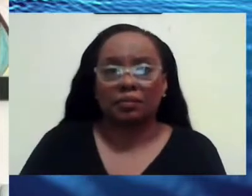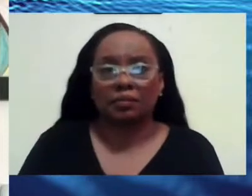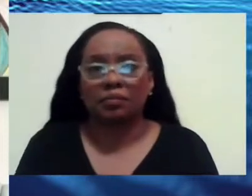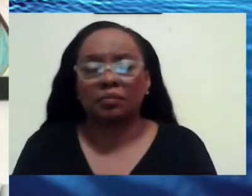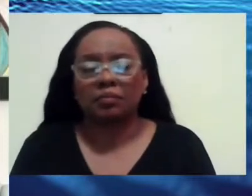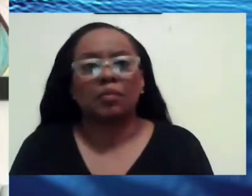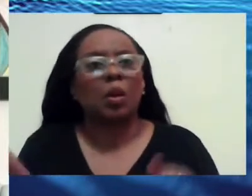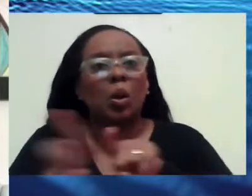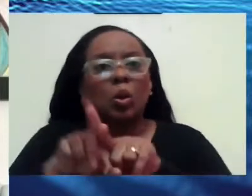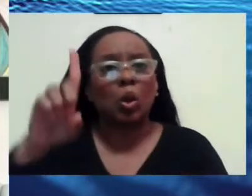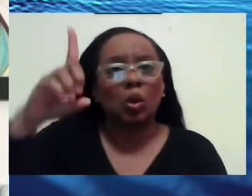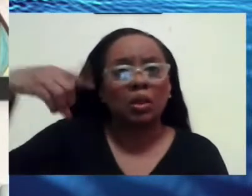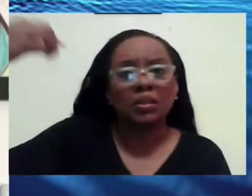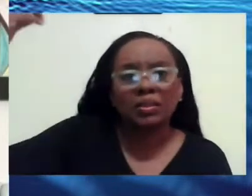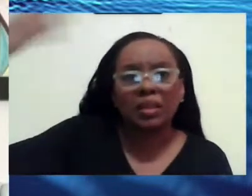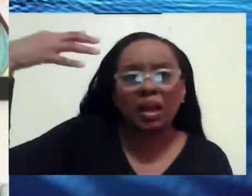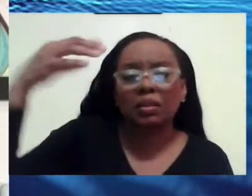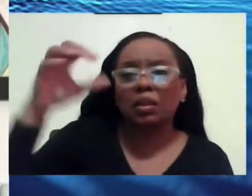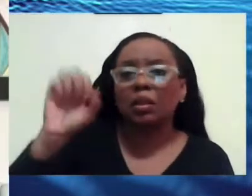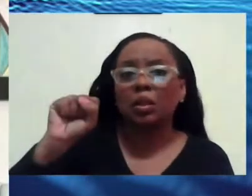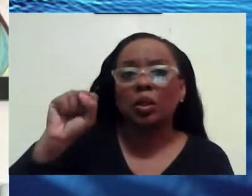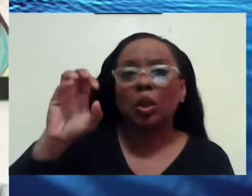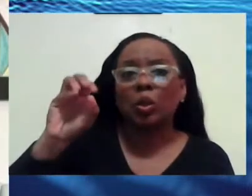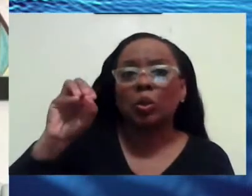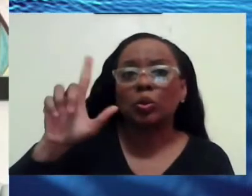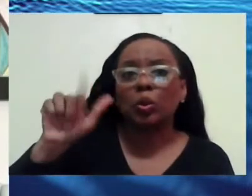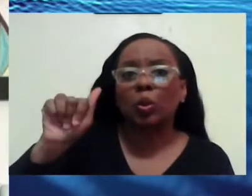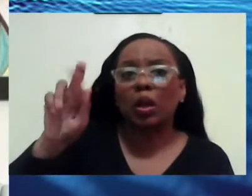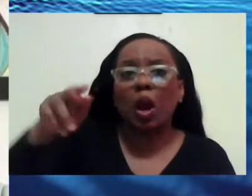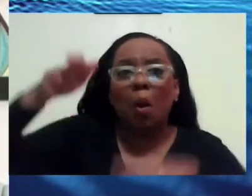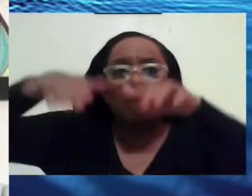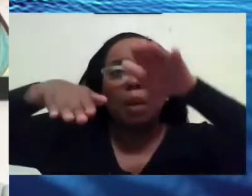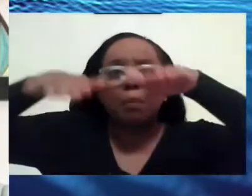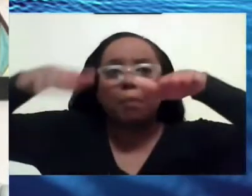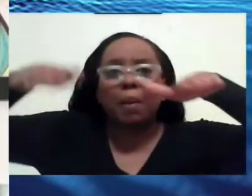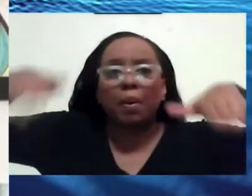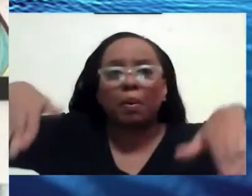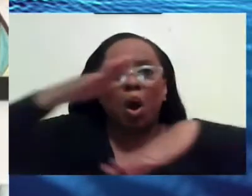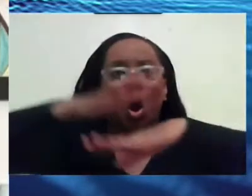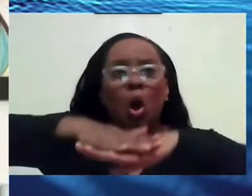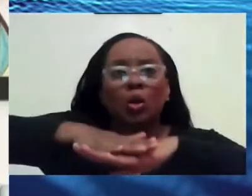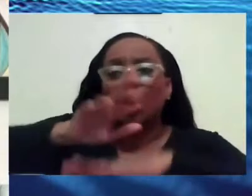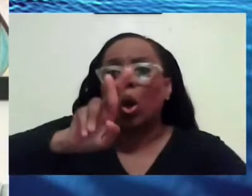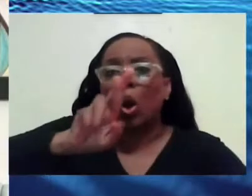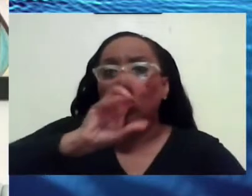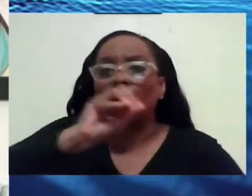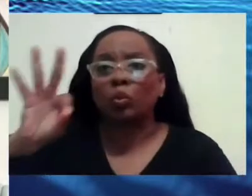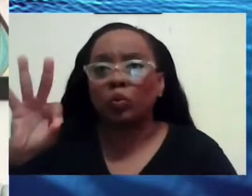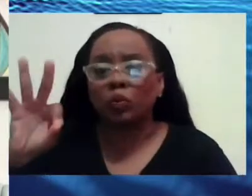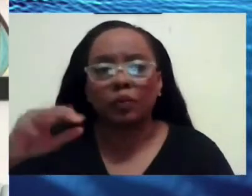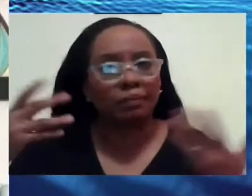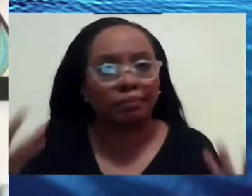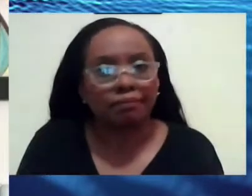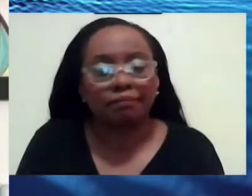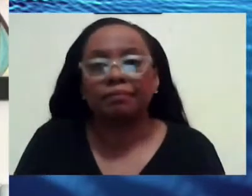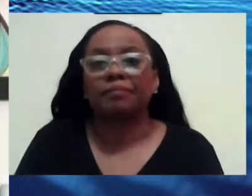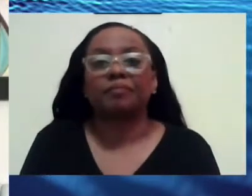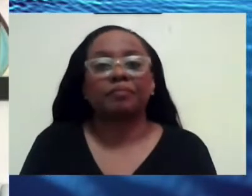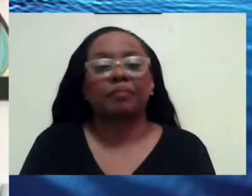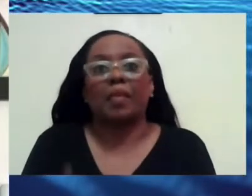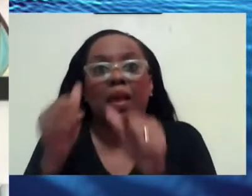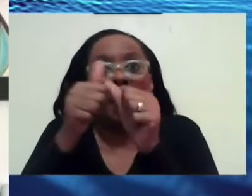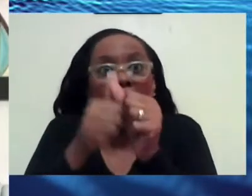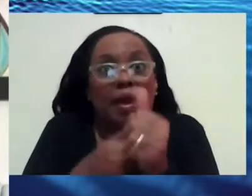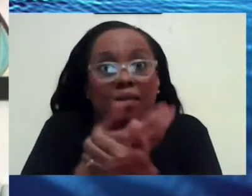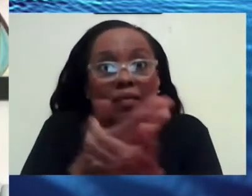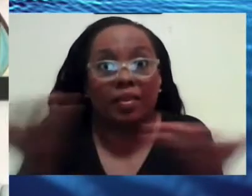photovoltaic panels at a number of our school buildings. We also have the water tanks, which were in the process of being cleaned, but again, those will also need to be checked as